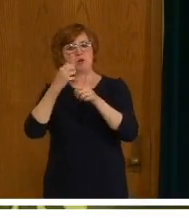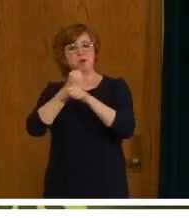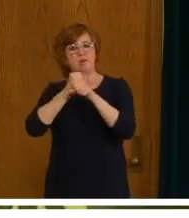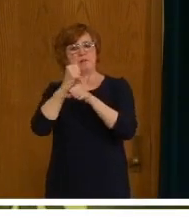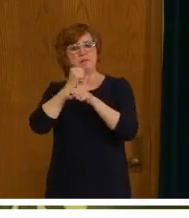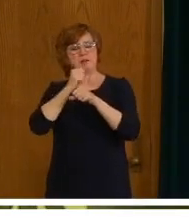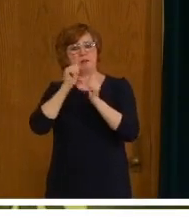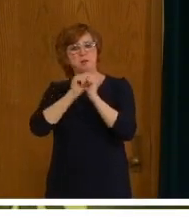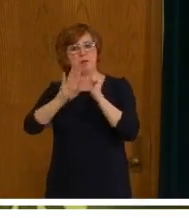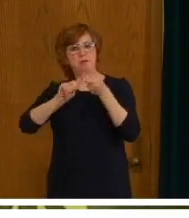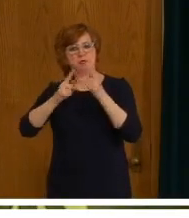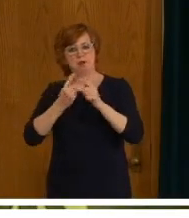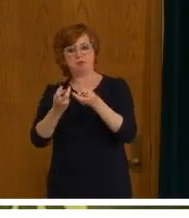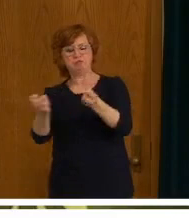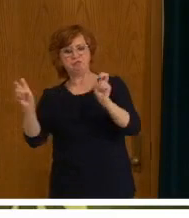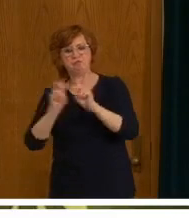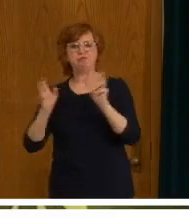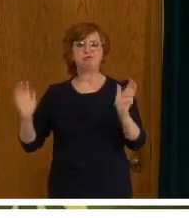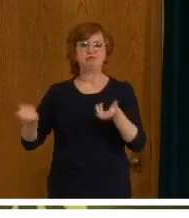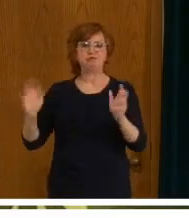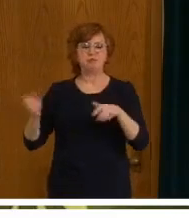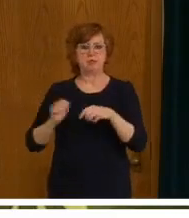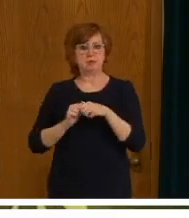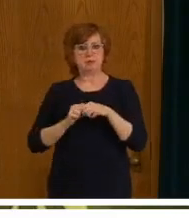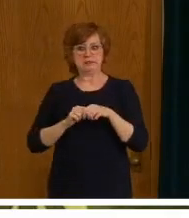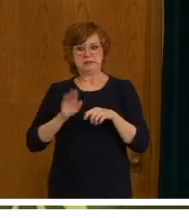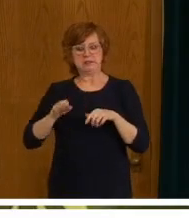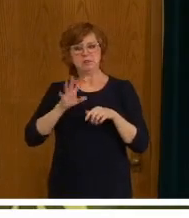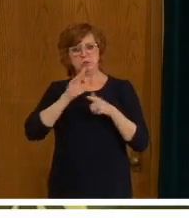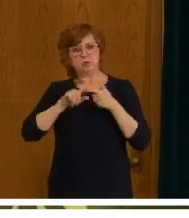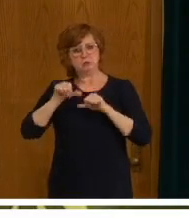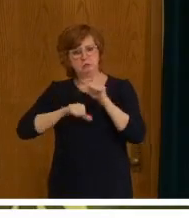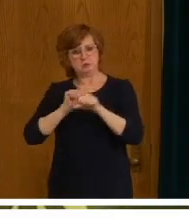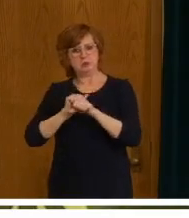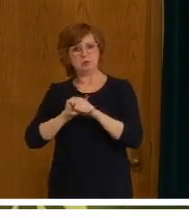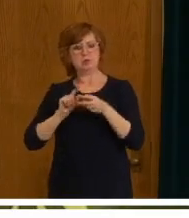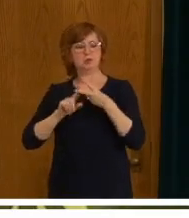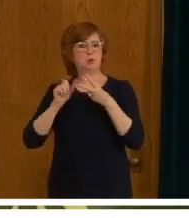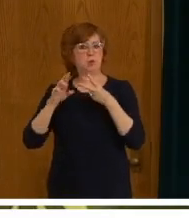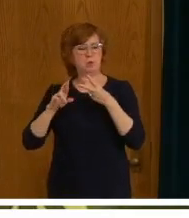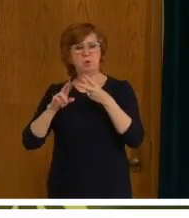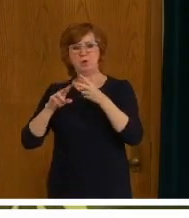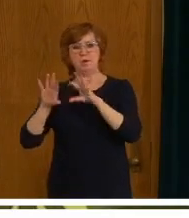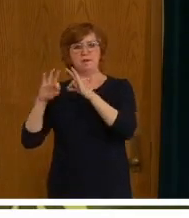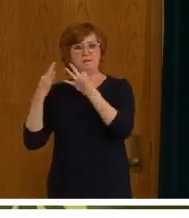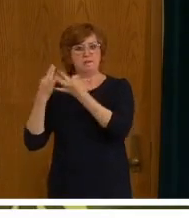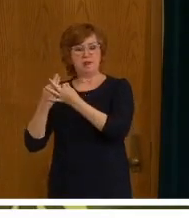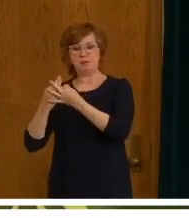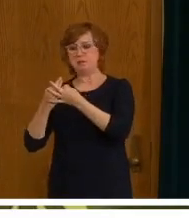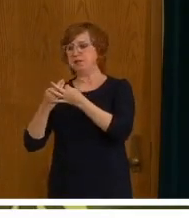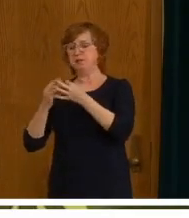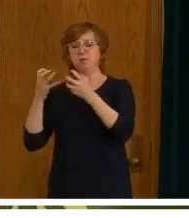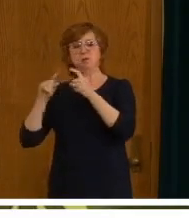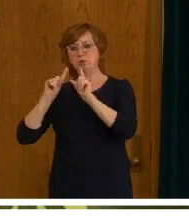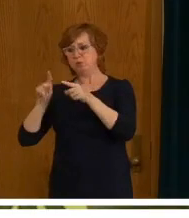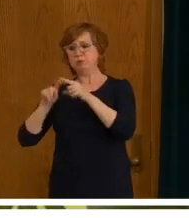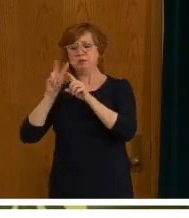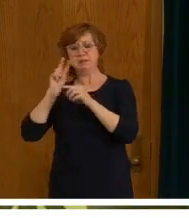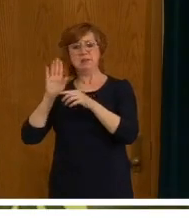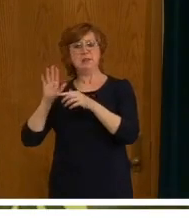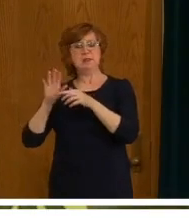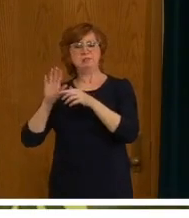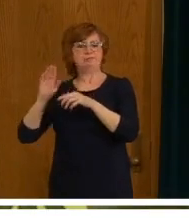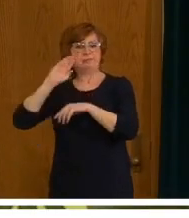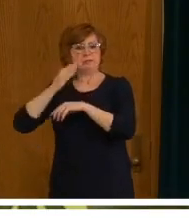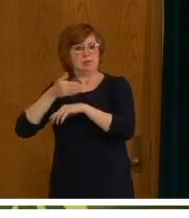So Saskatchewan, what I would ask is that you tell your family and your friends why you got vaccinated and why they should consider the